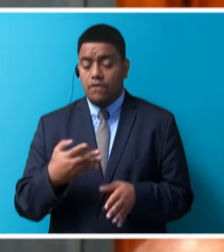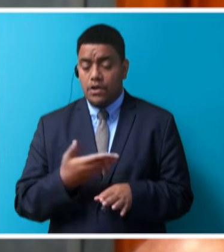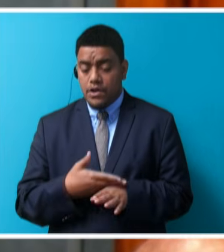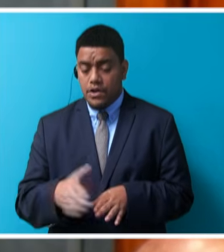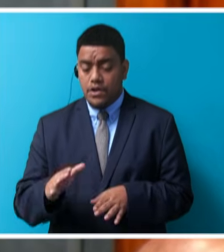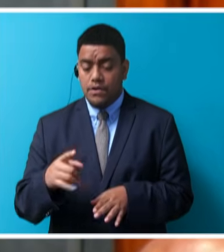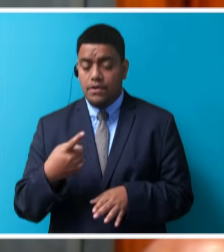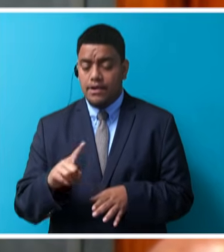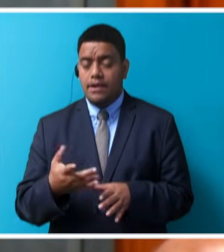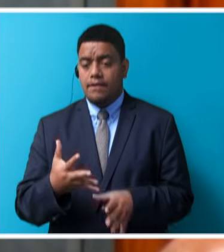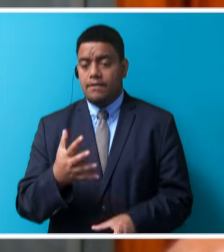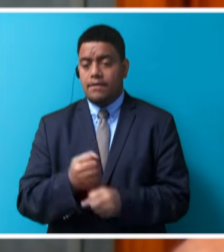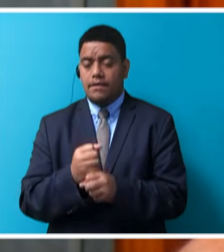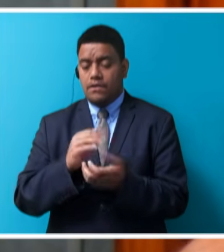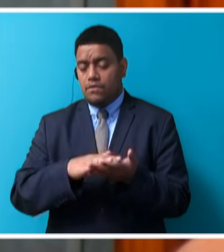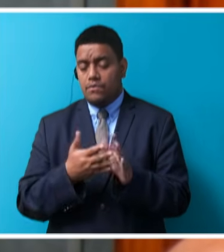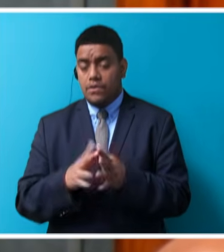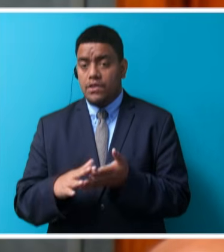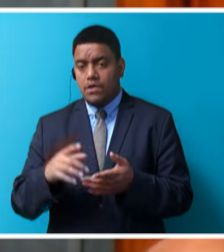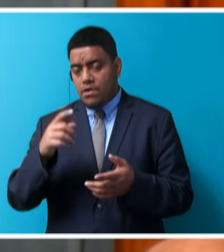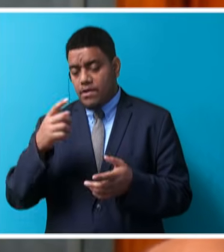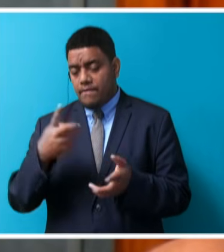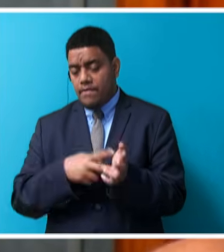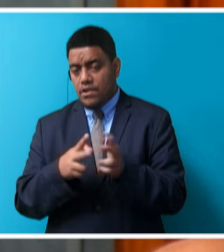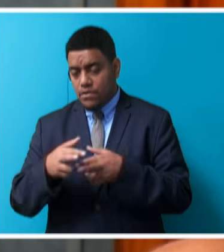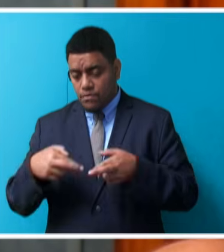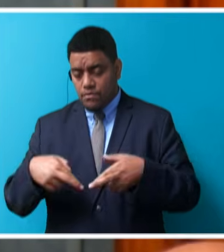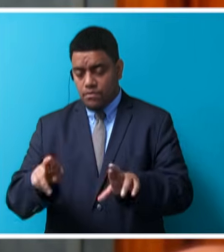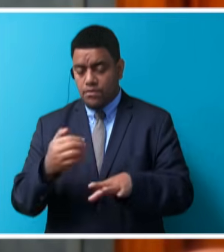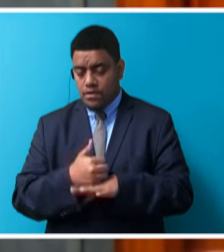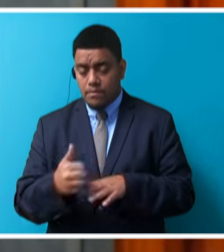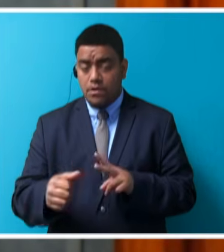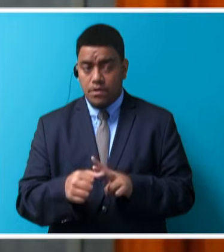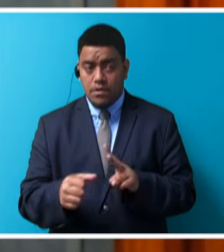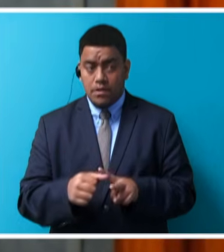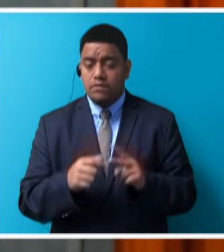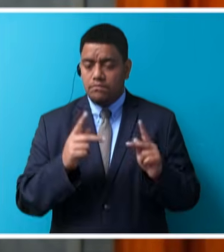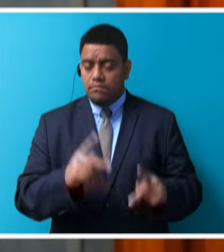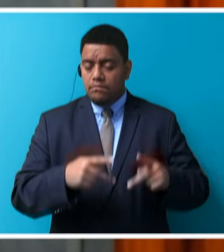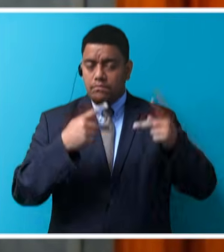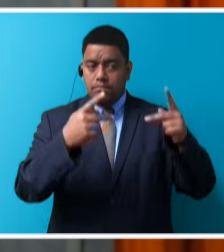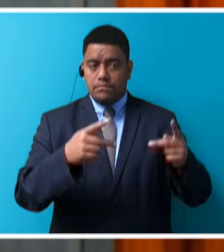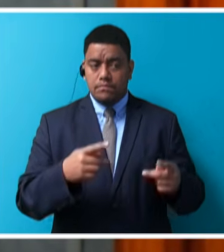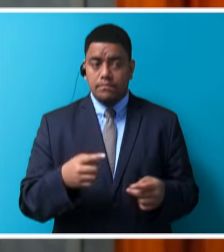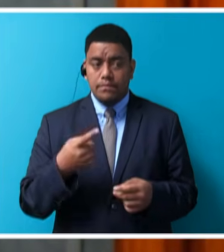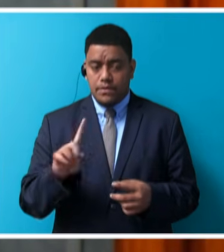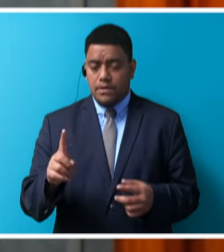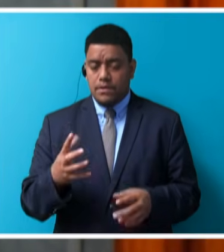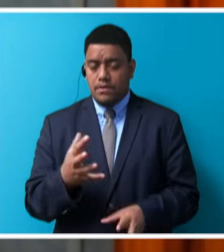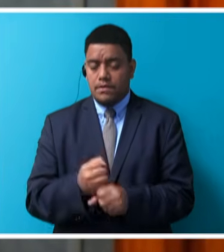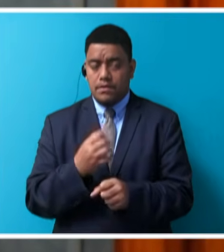sealing and upgrading of community and rural roads. Government is also progressing the upgrading